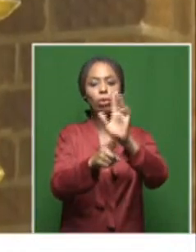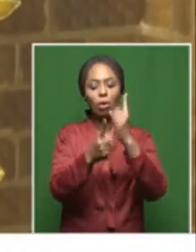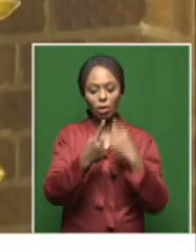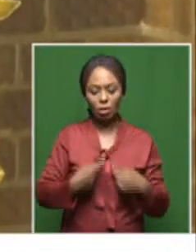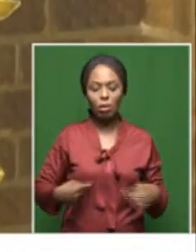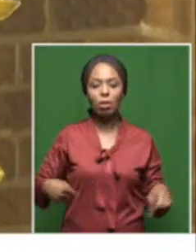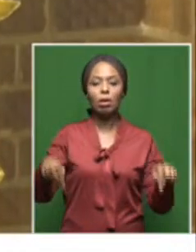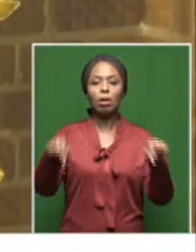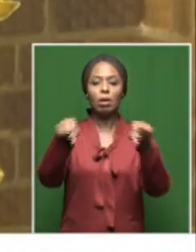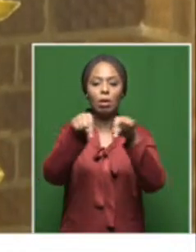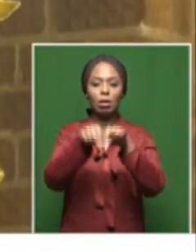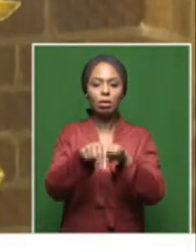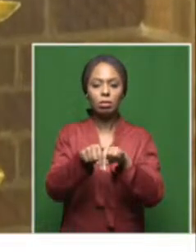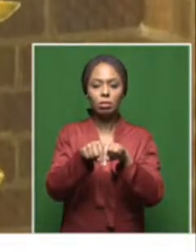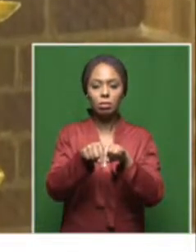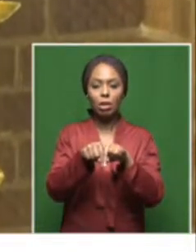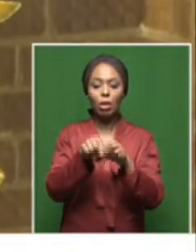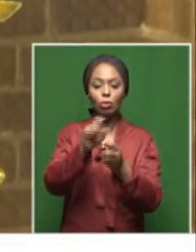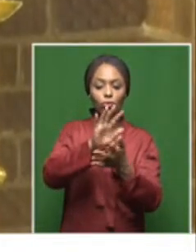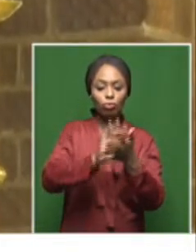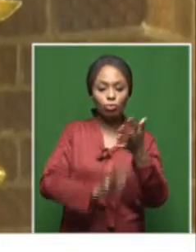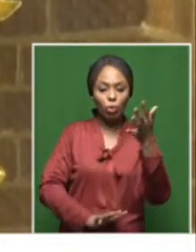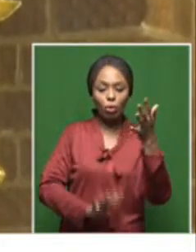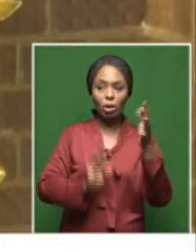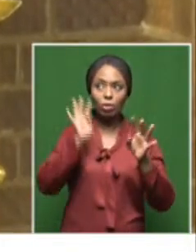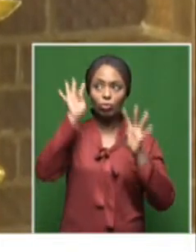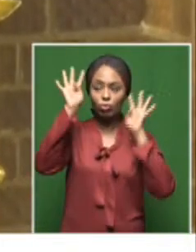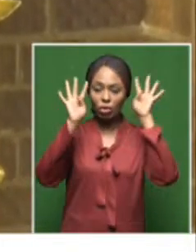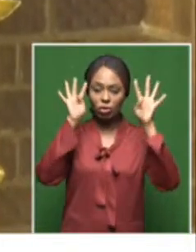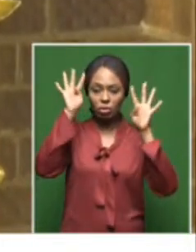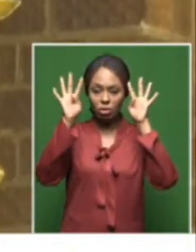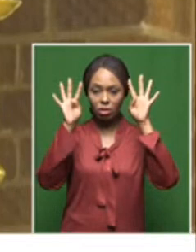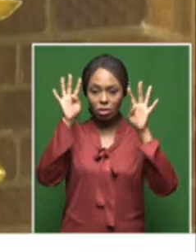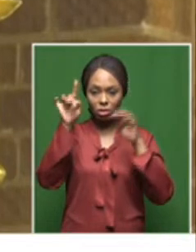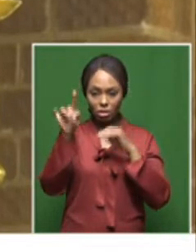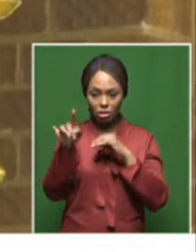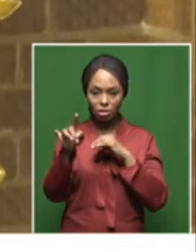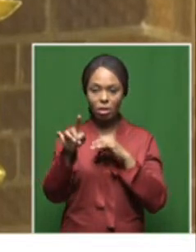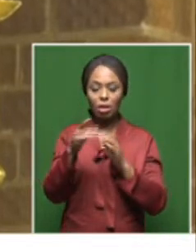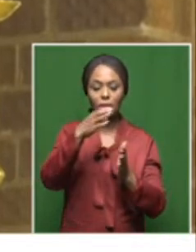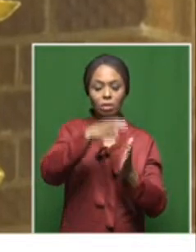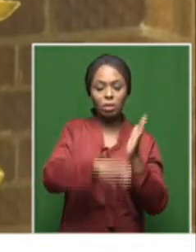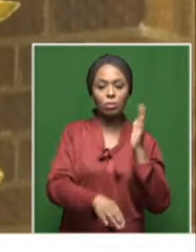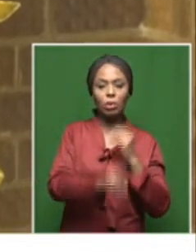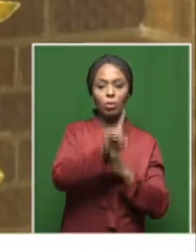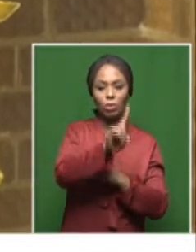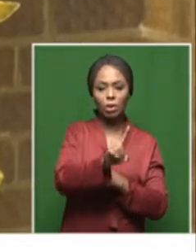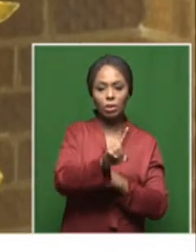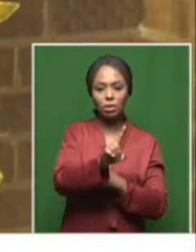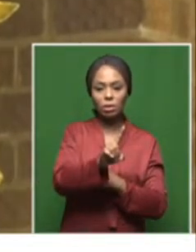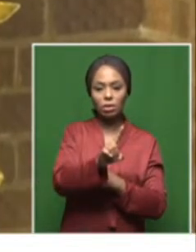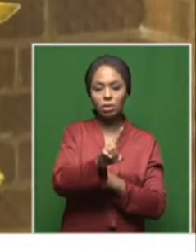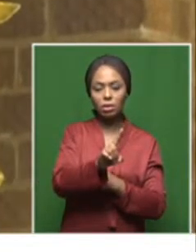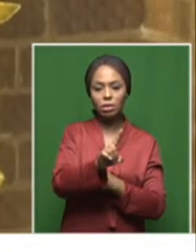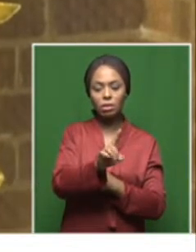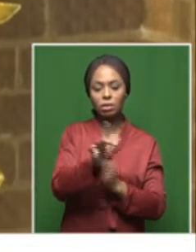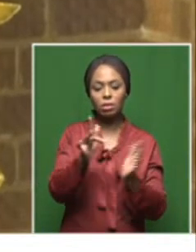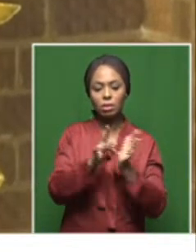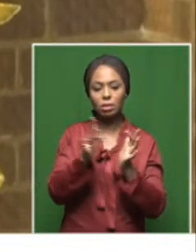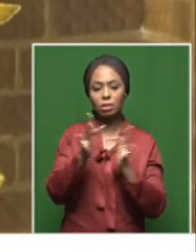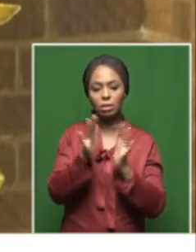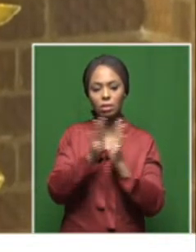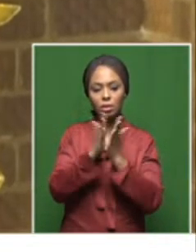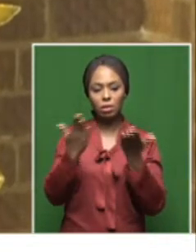In the creation stories, in the book of Genesis, chapter 1 to be precise, we hear over